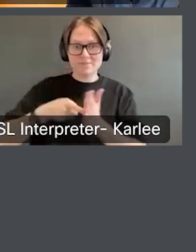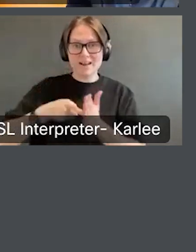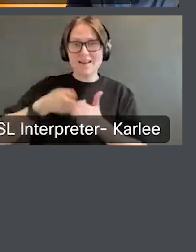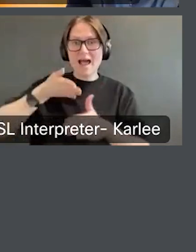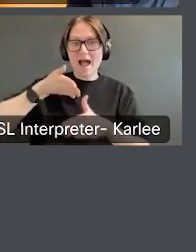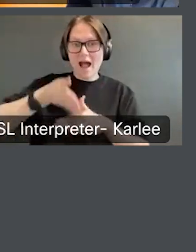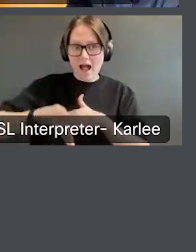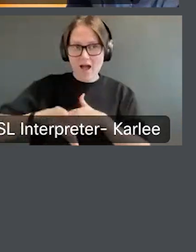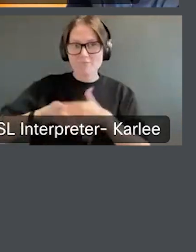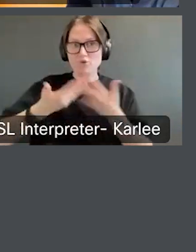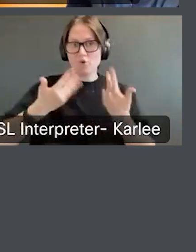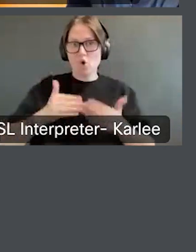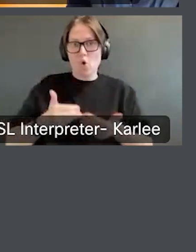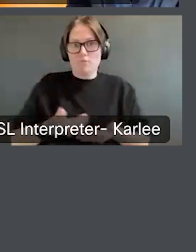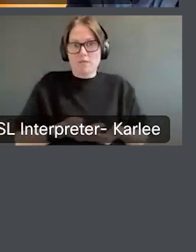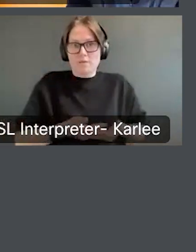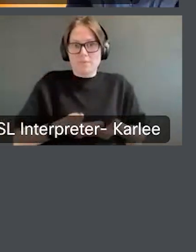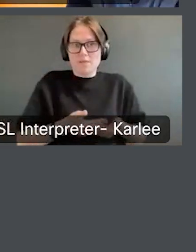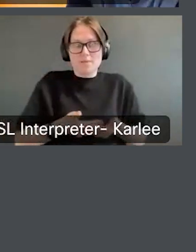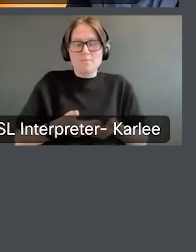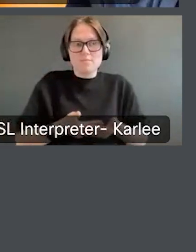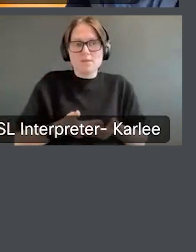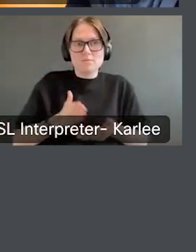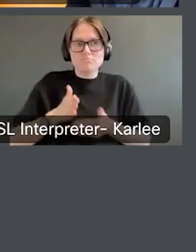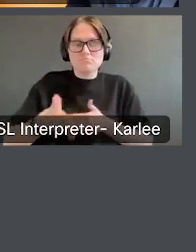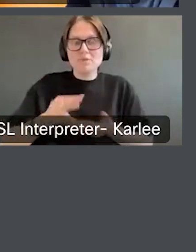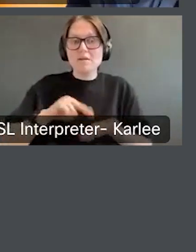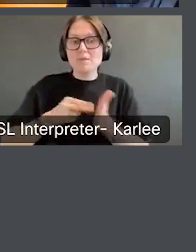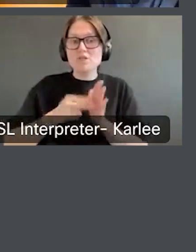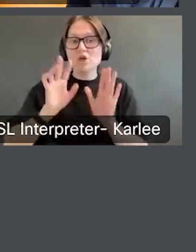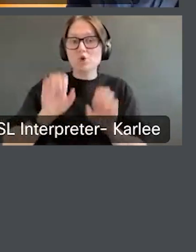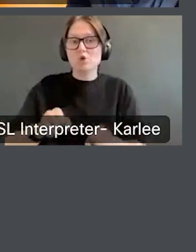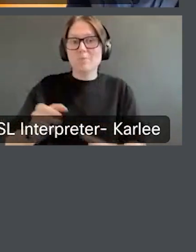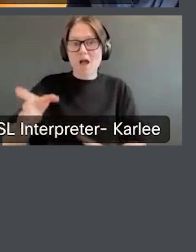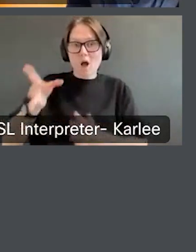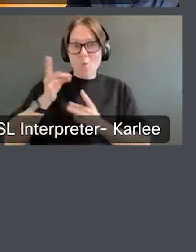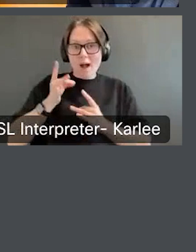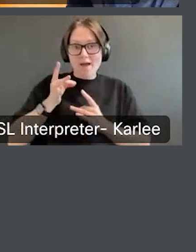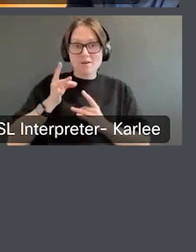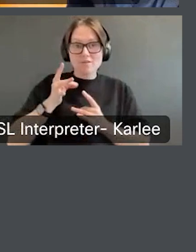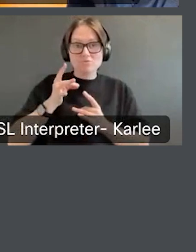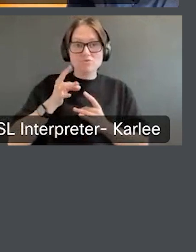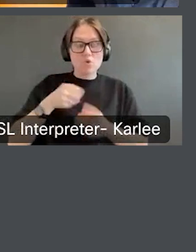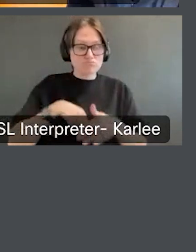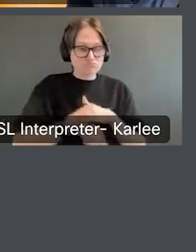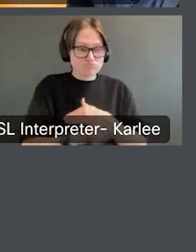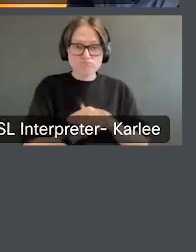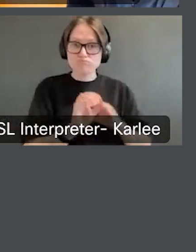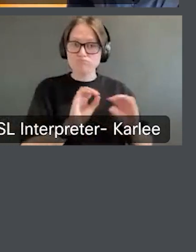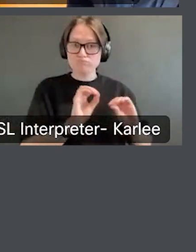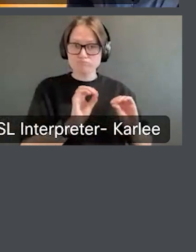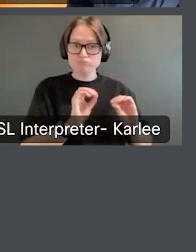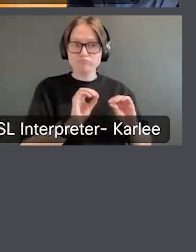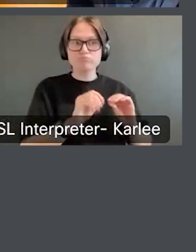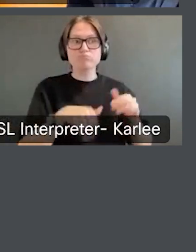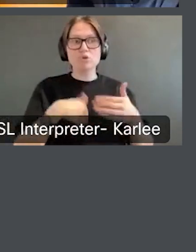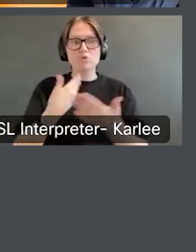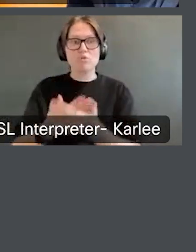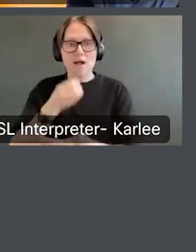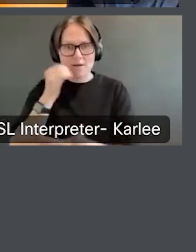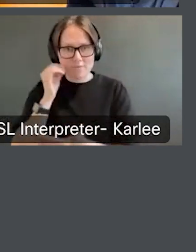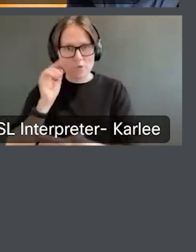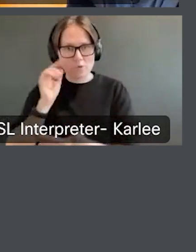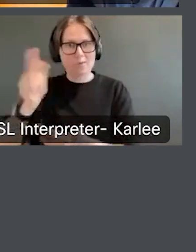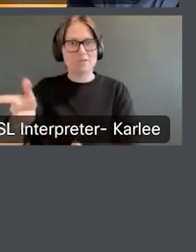have been acquired. They could have caught it after they got home from the hospital. That kind of cytomegalovirus is